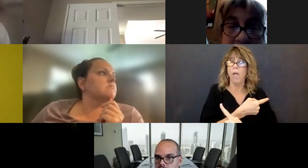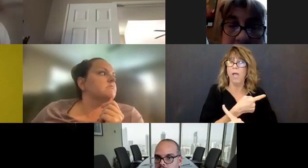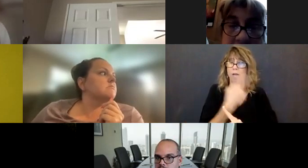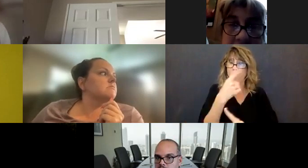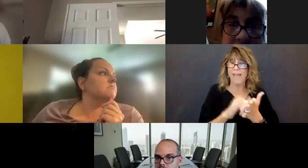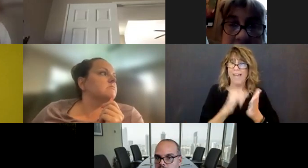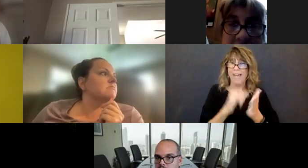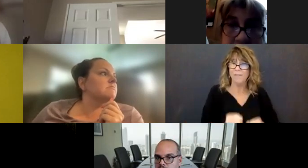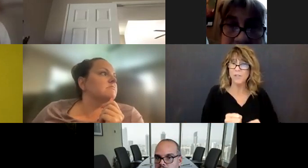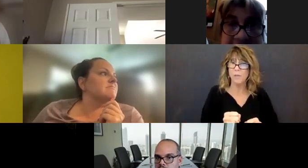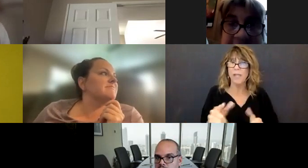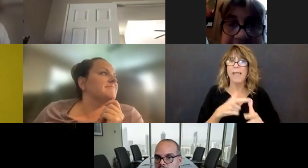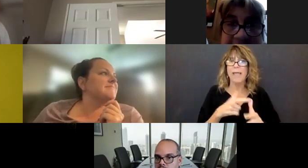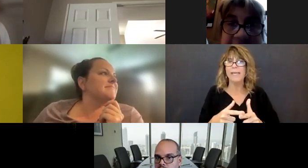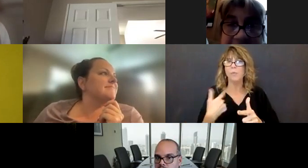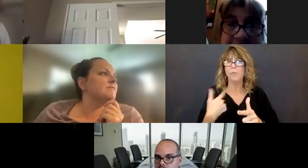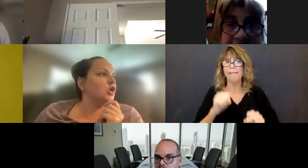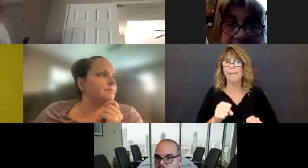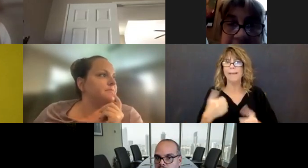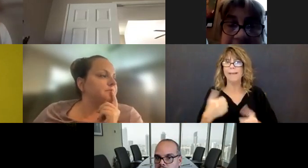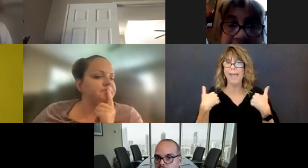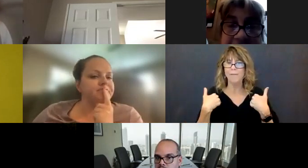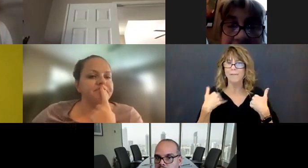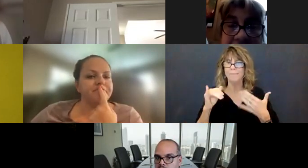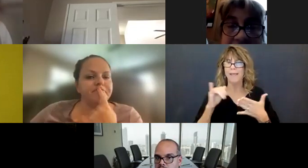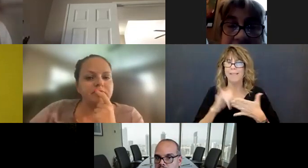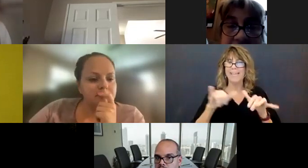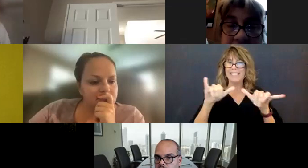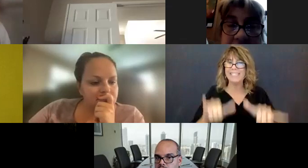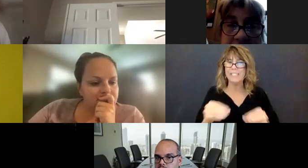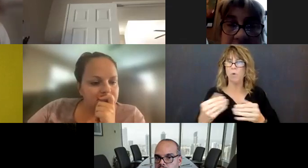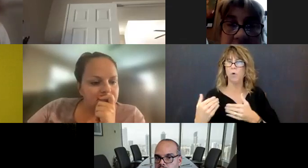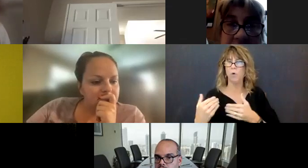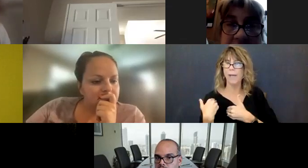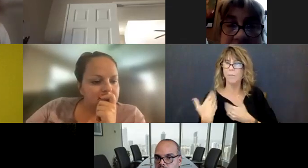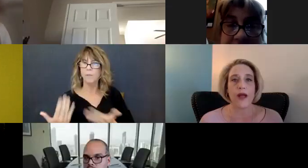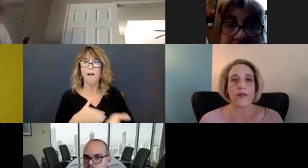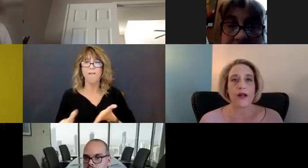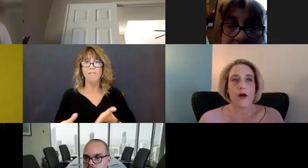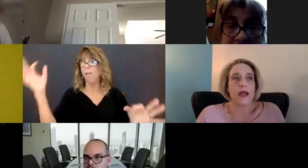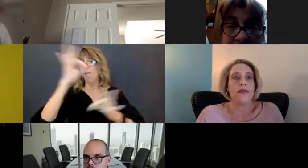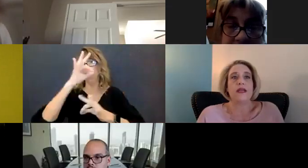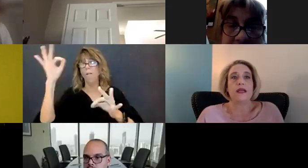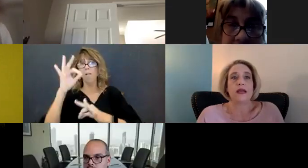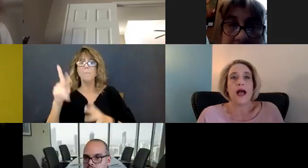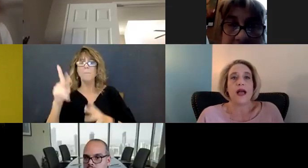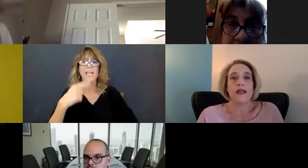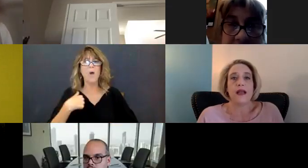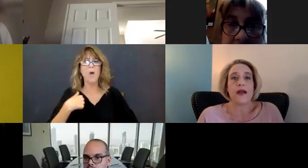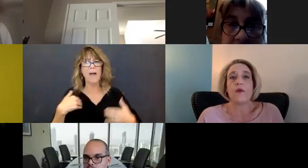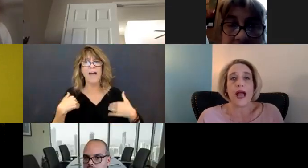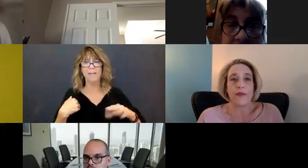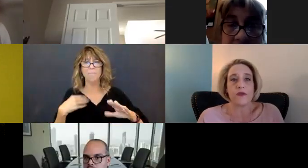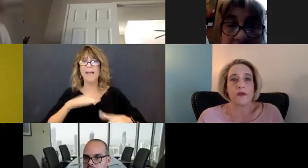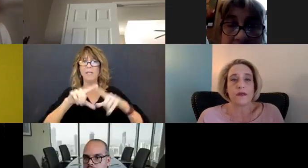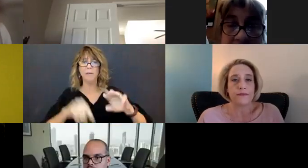accountable, right? So we often don't know what's going on. We have family members that say, I call this number on the back of my card, and then